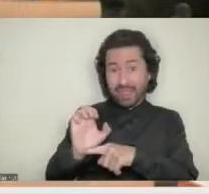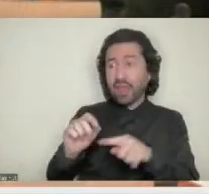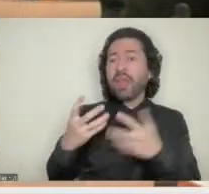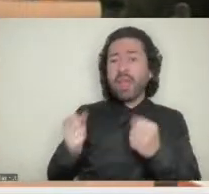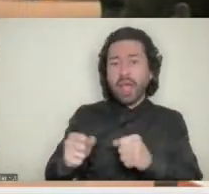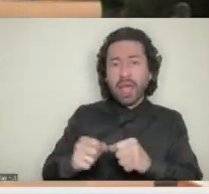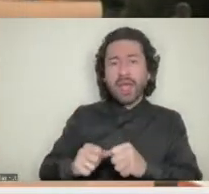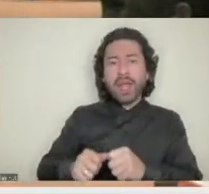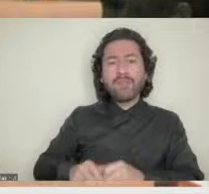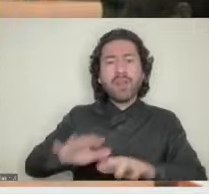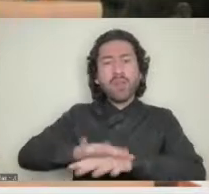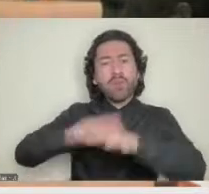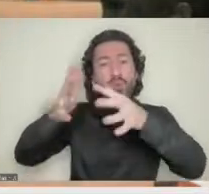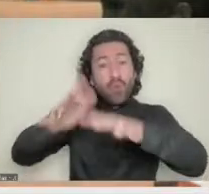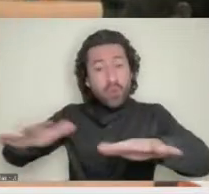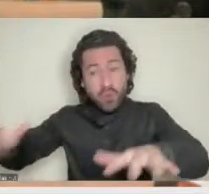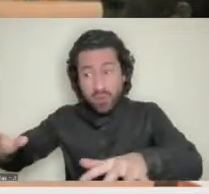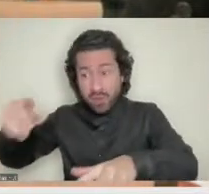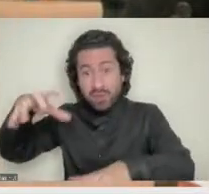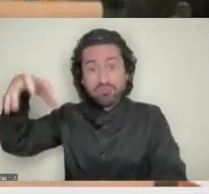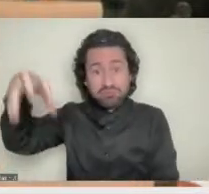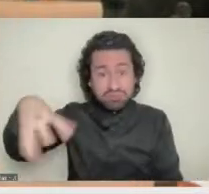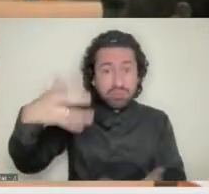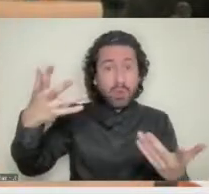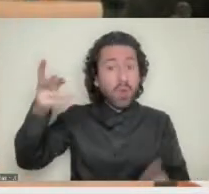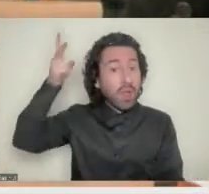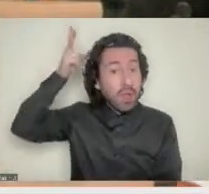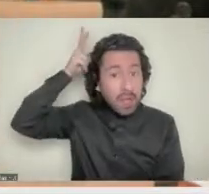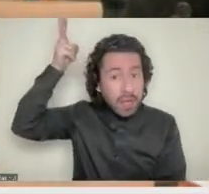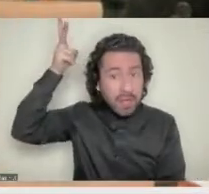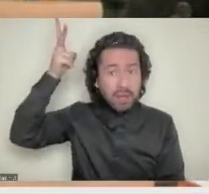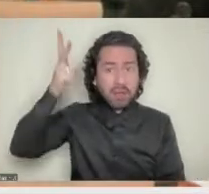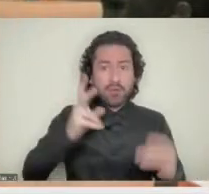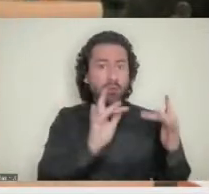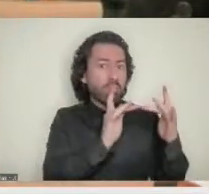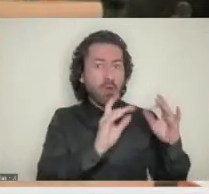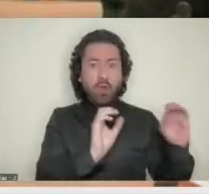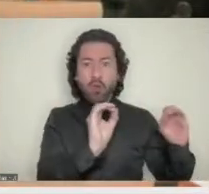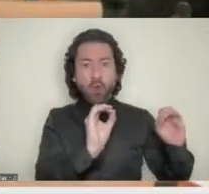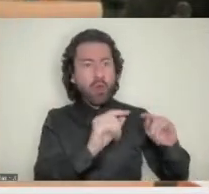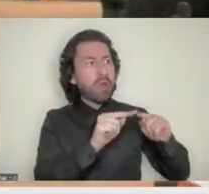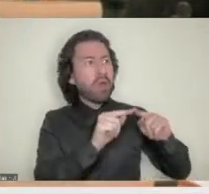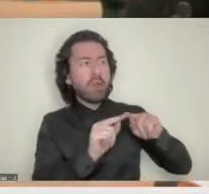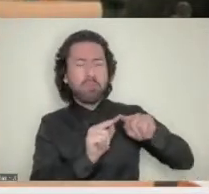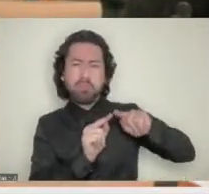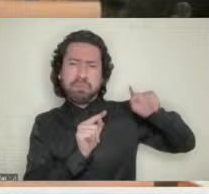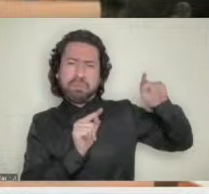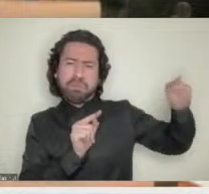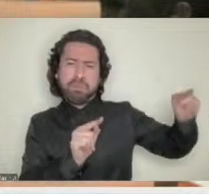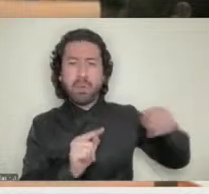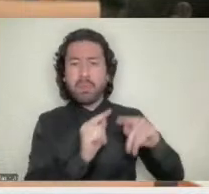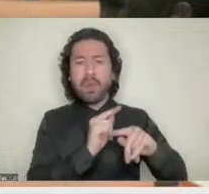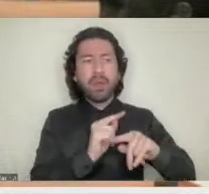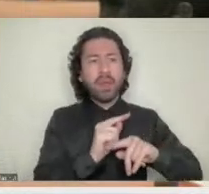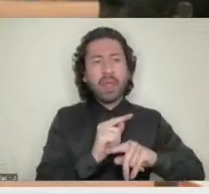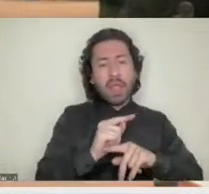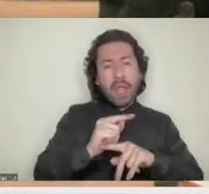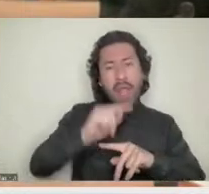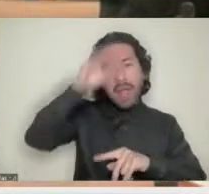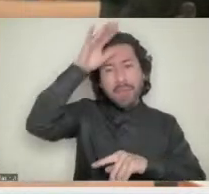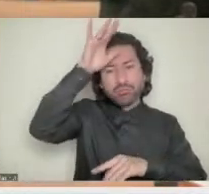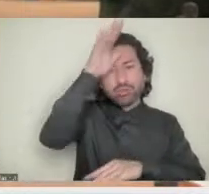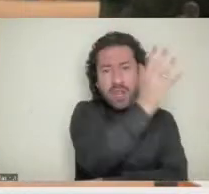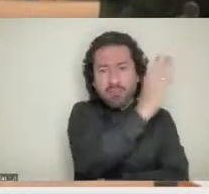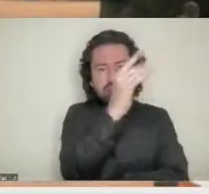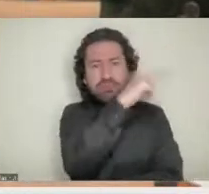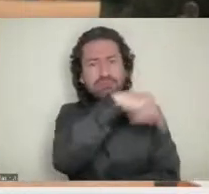peoples. We have the coastal peoples. We have indigenous peoples living in the Amazon region